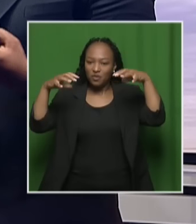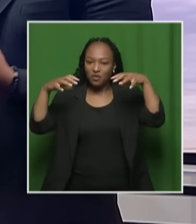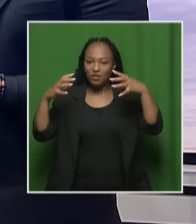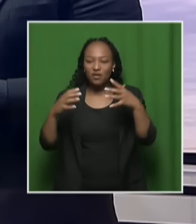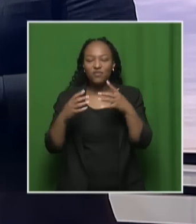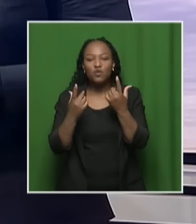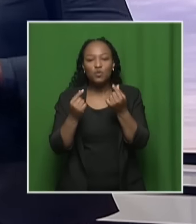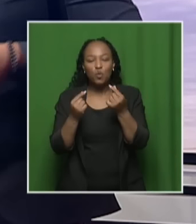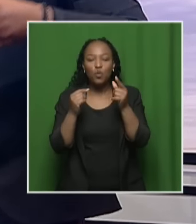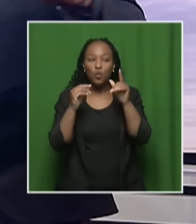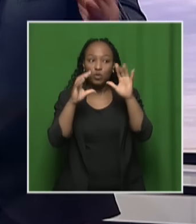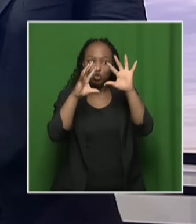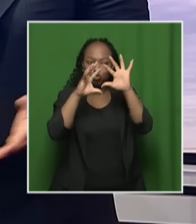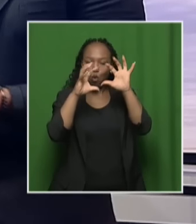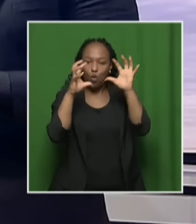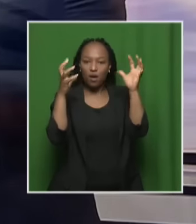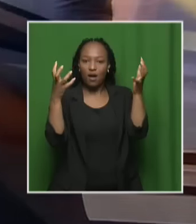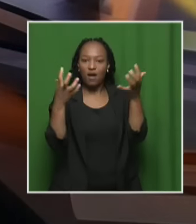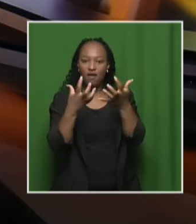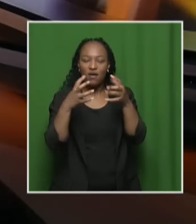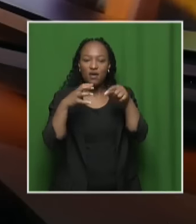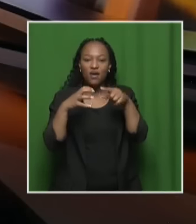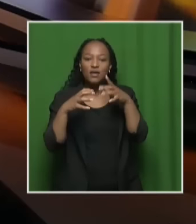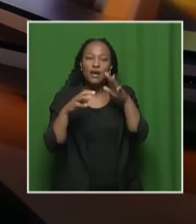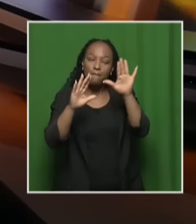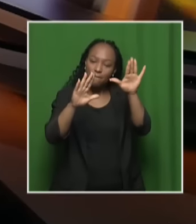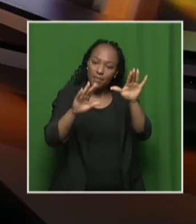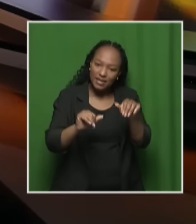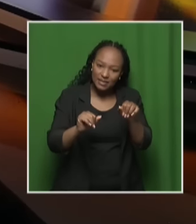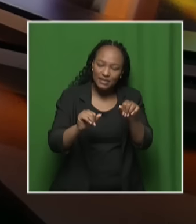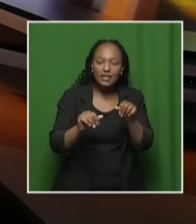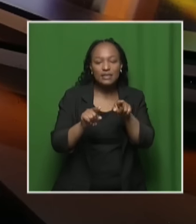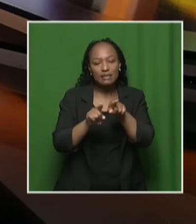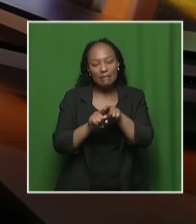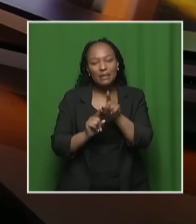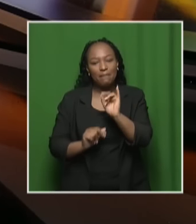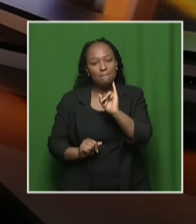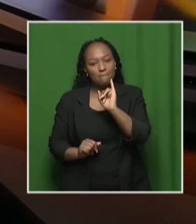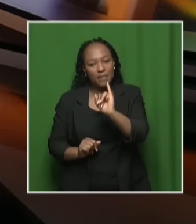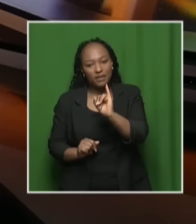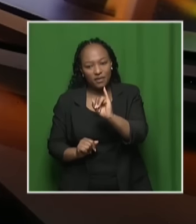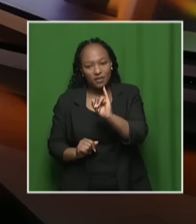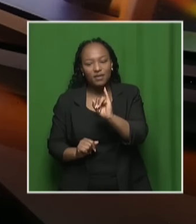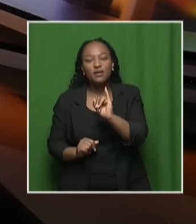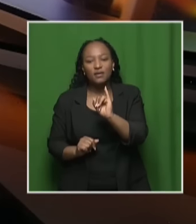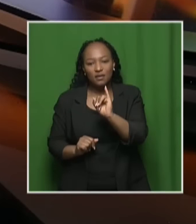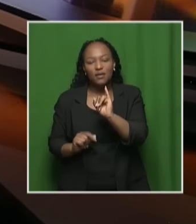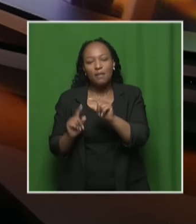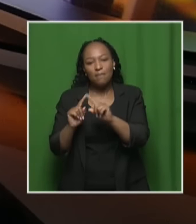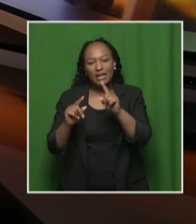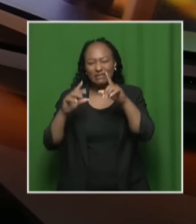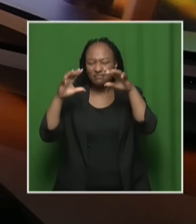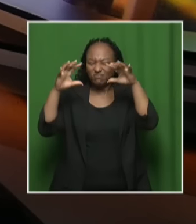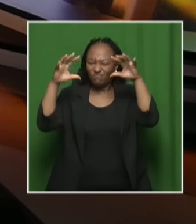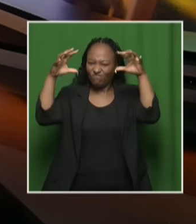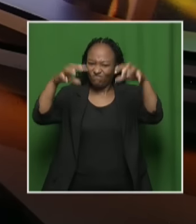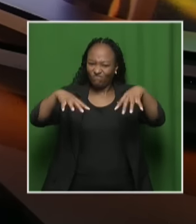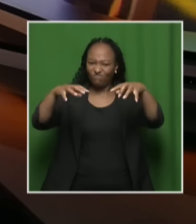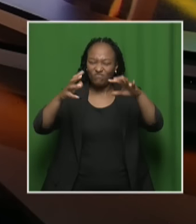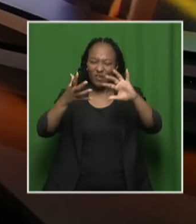did geography, you were taught you have a blessing and a curse of what rain can result in. The curse is definitely the floods and all